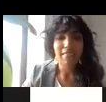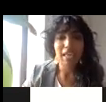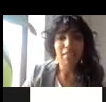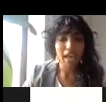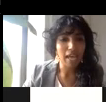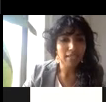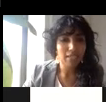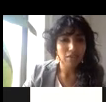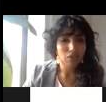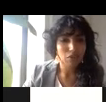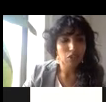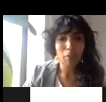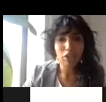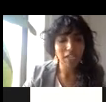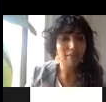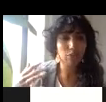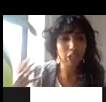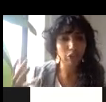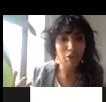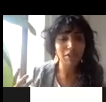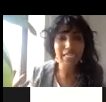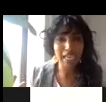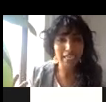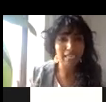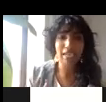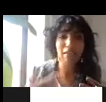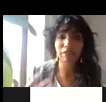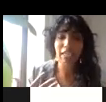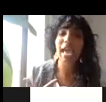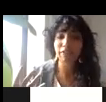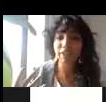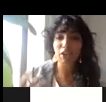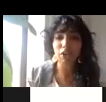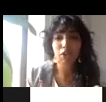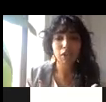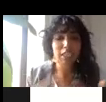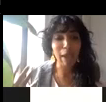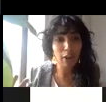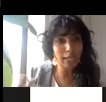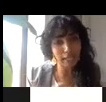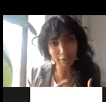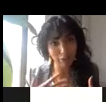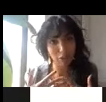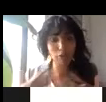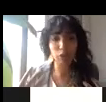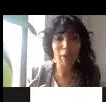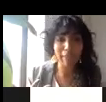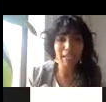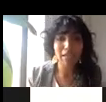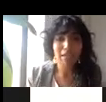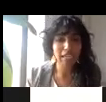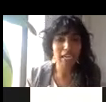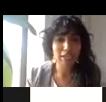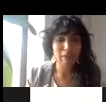I think that so much of the times we can learn all of these things and it can feel inspiring, it can feel